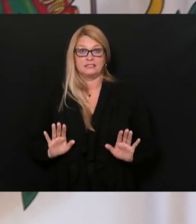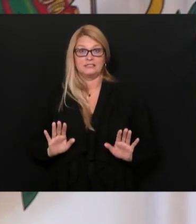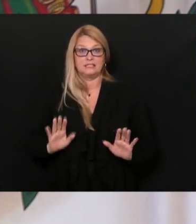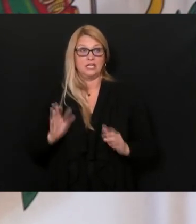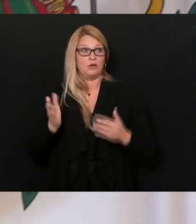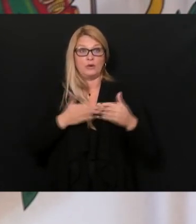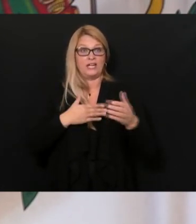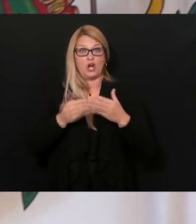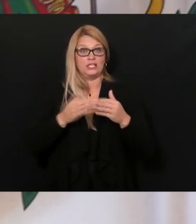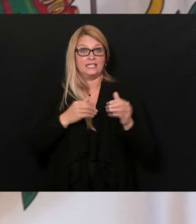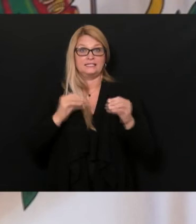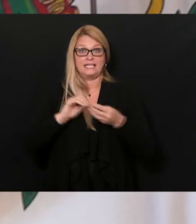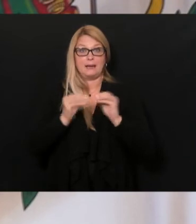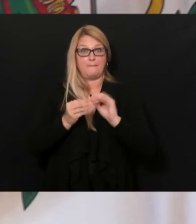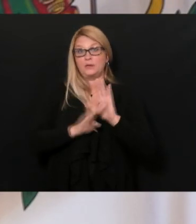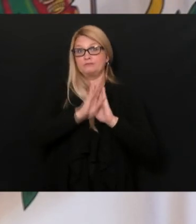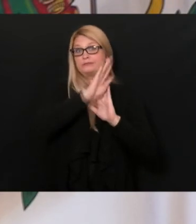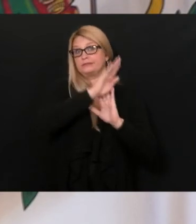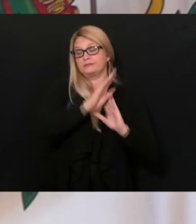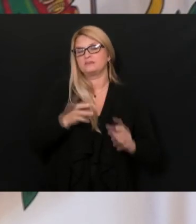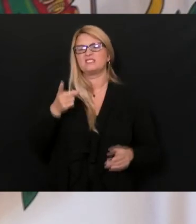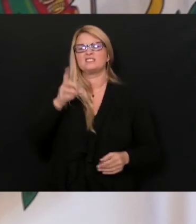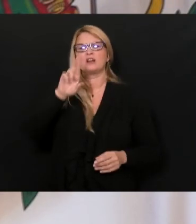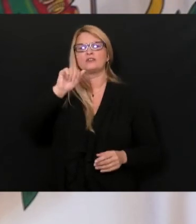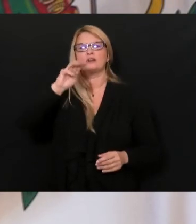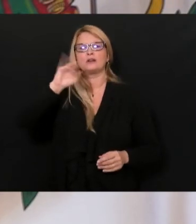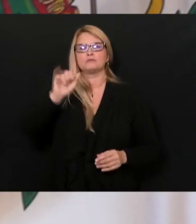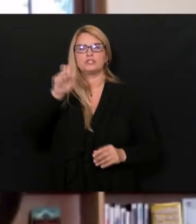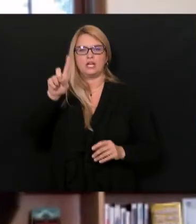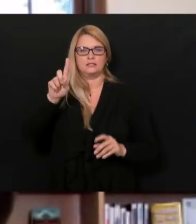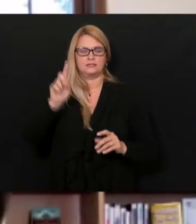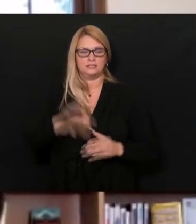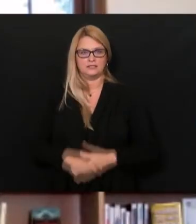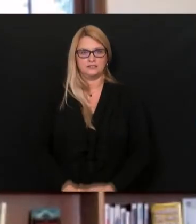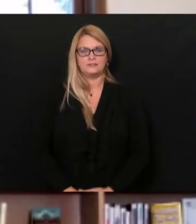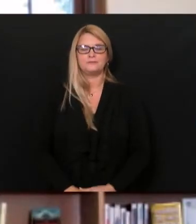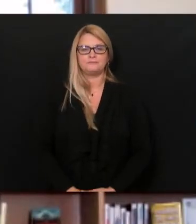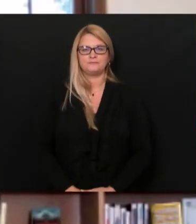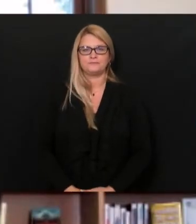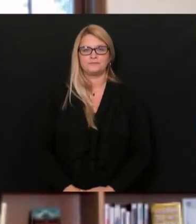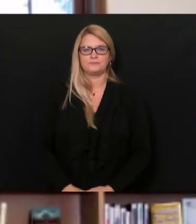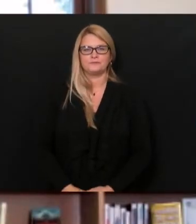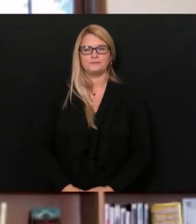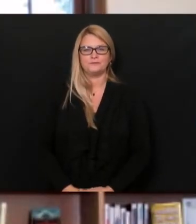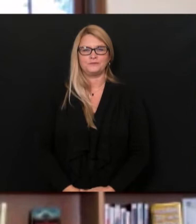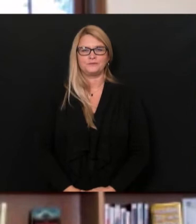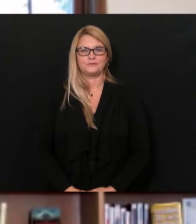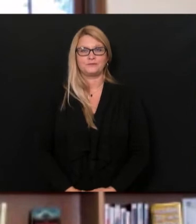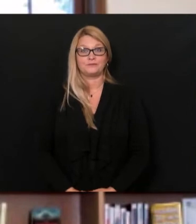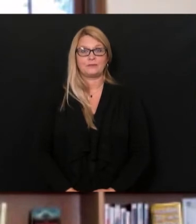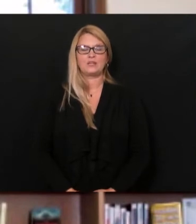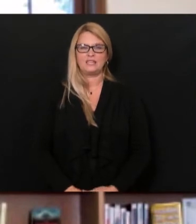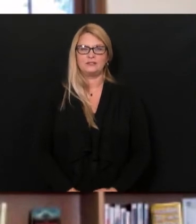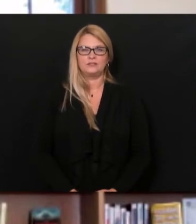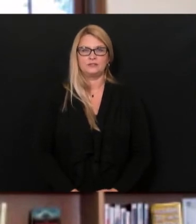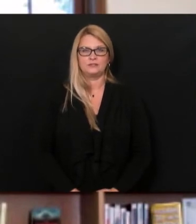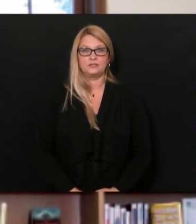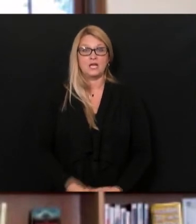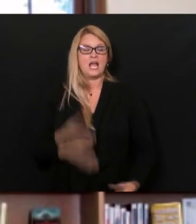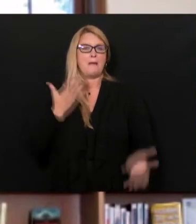intensity is. But Dr. Amjad, you could go, please. Sure, Governor. Steve, there has been a little bit, mainly due to the